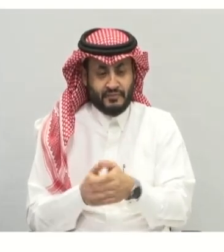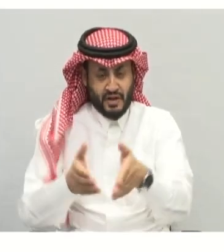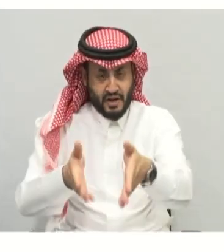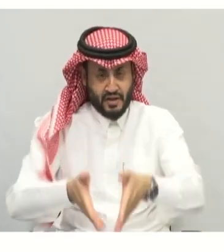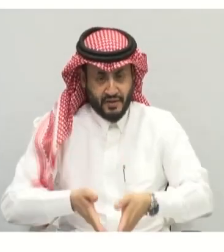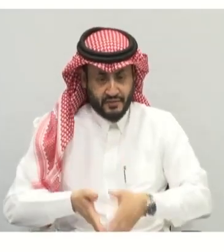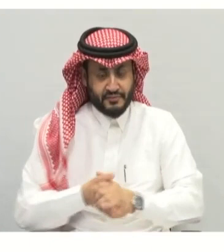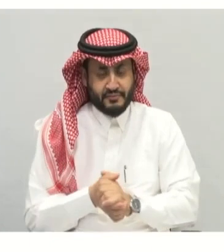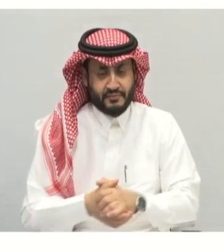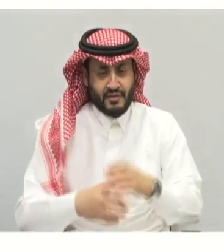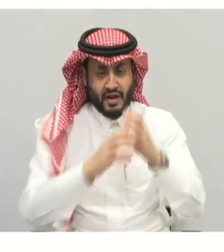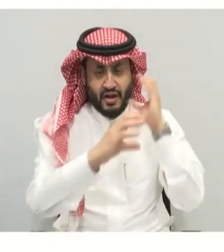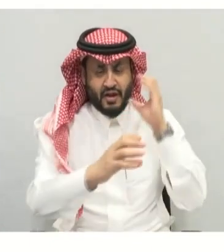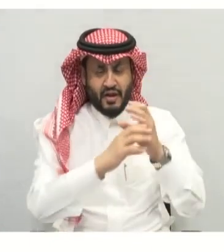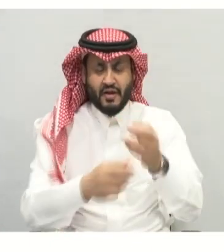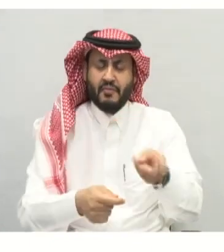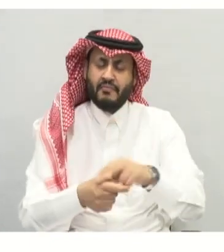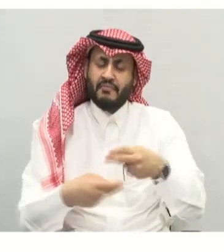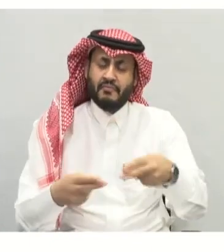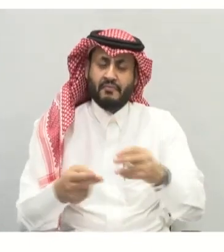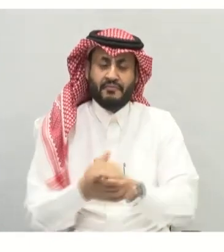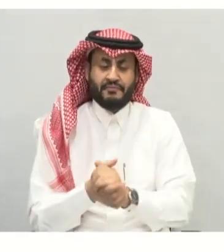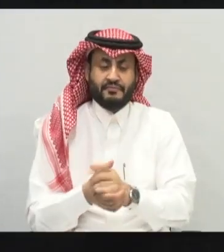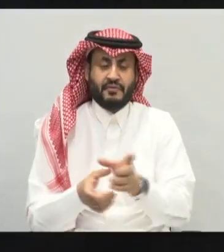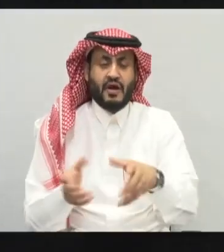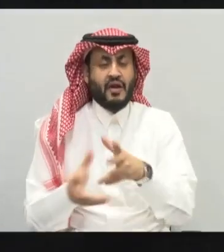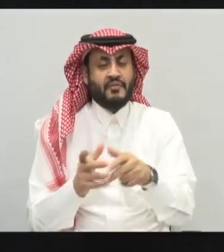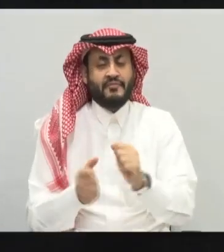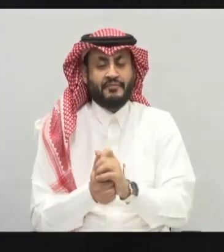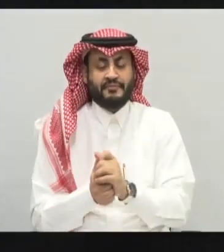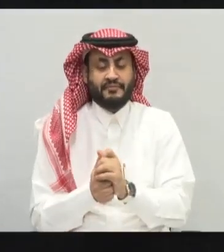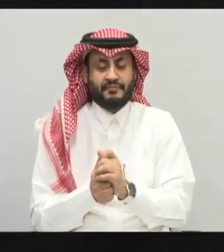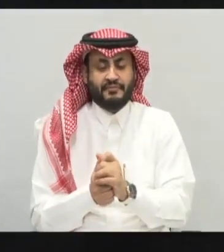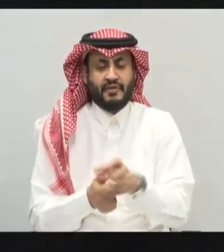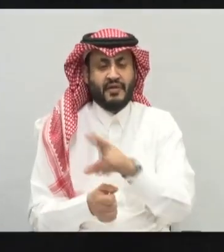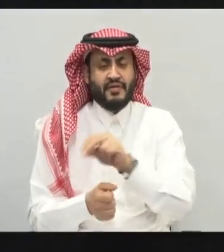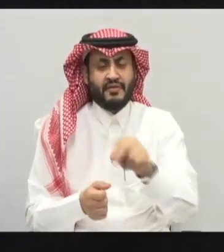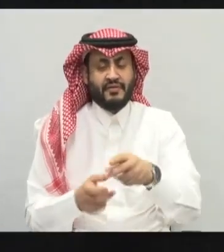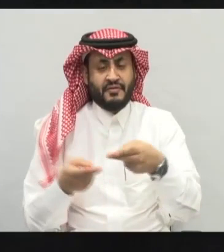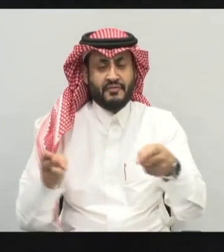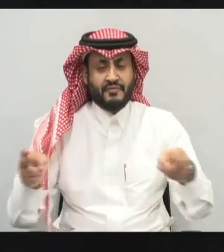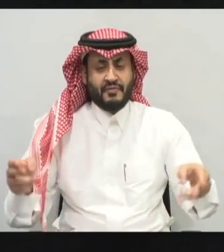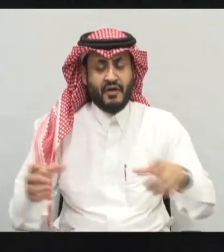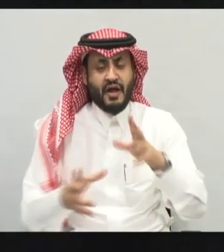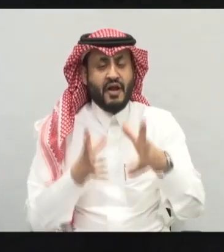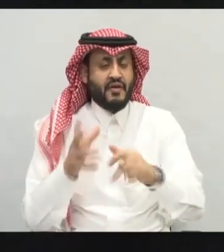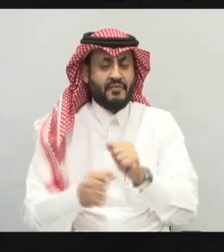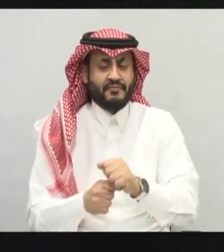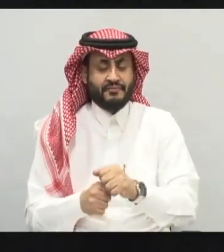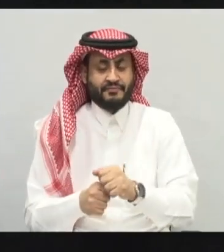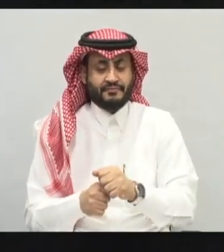to catch a bus is common so we have talked about this about different scenarios and how can we express them